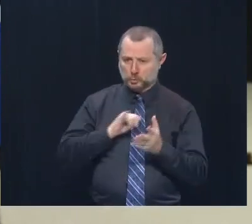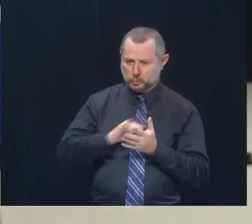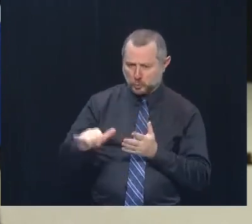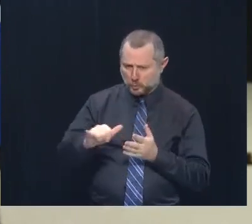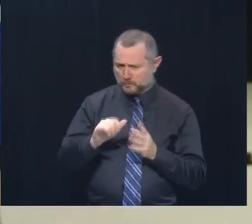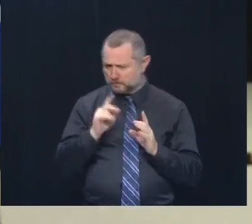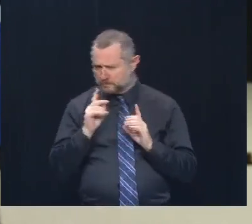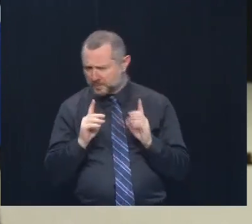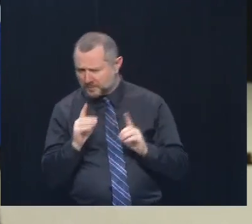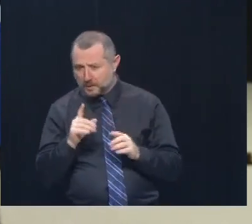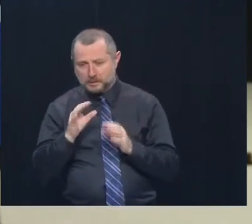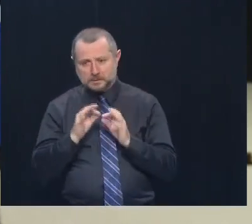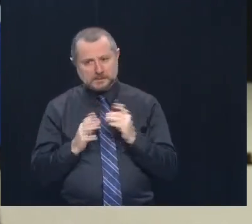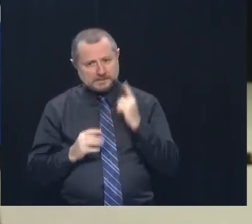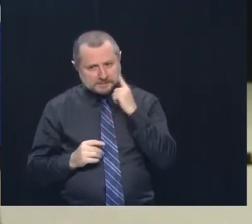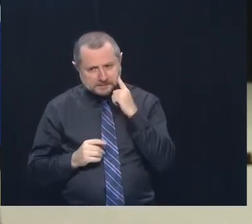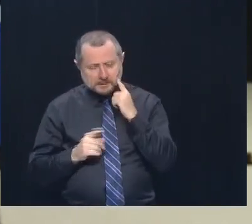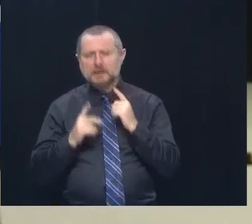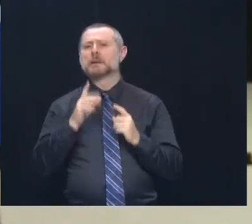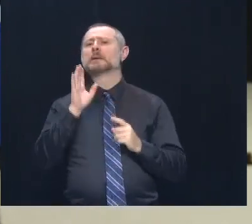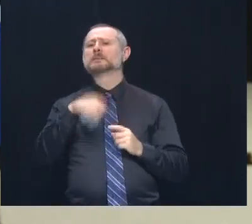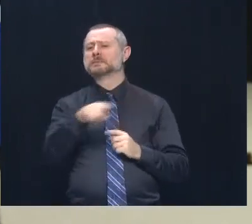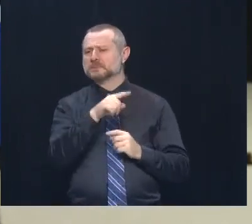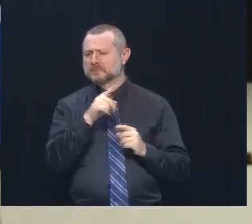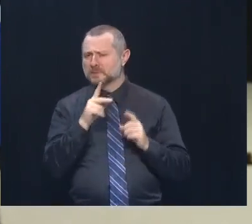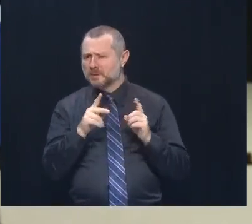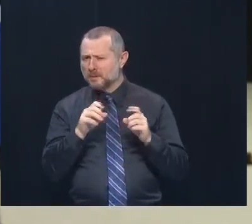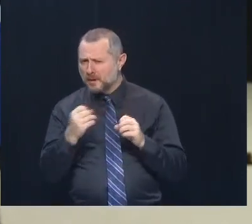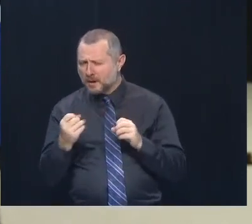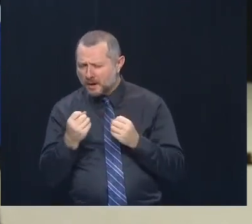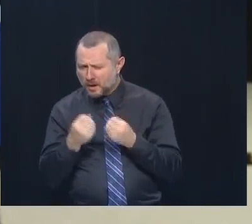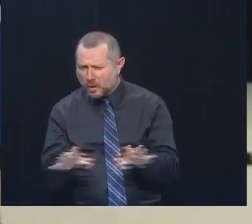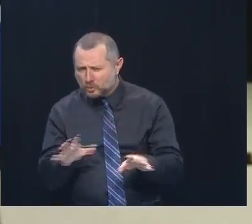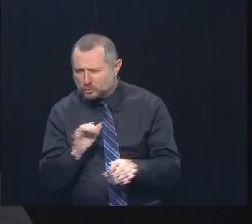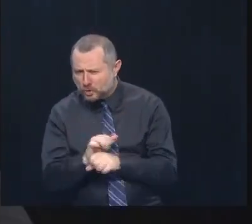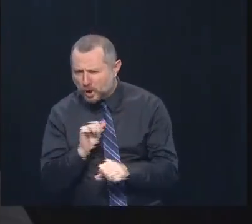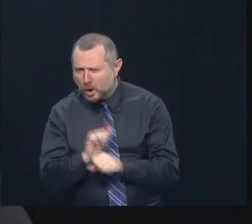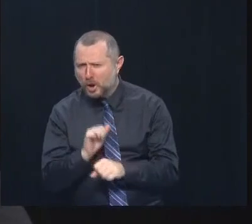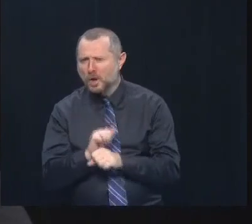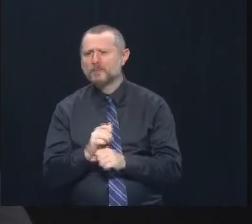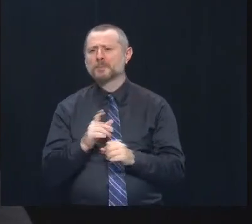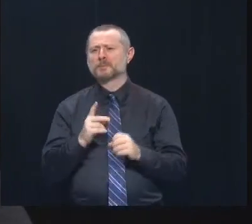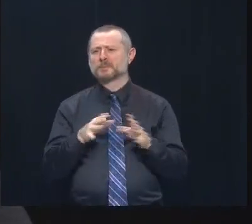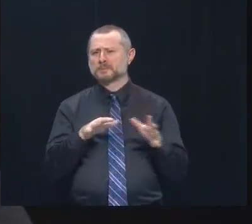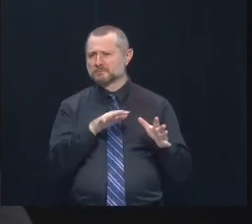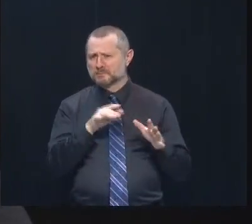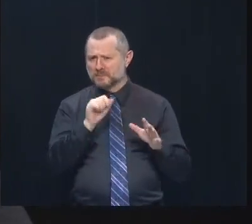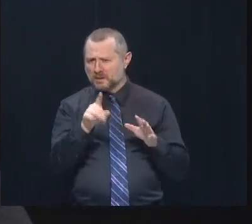lost loved ones, have lost their jobs. Can you respond to those people?